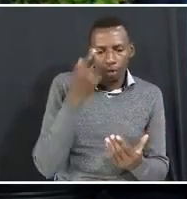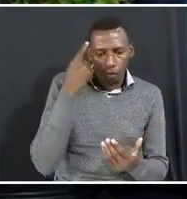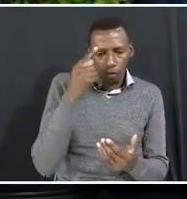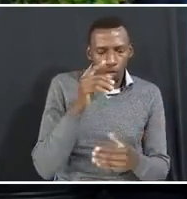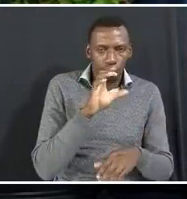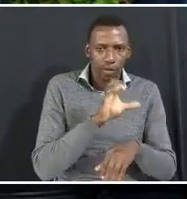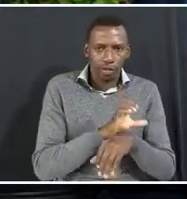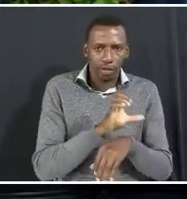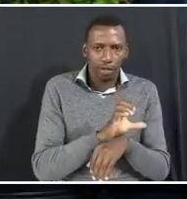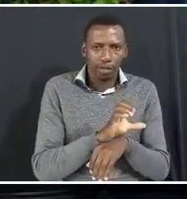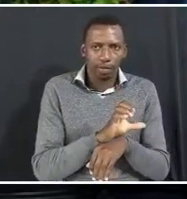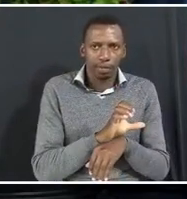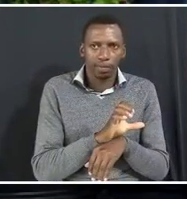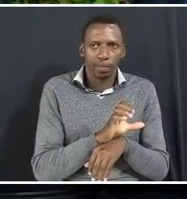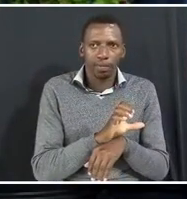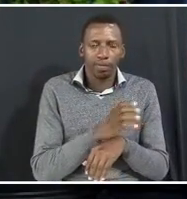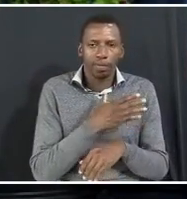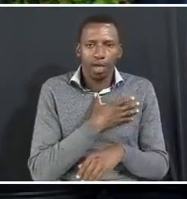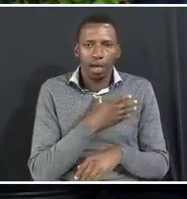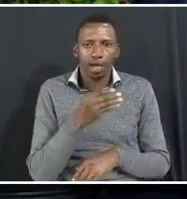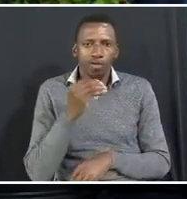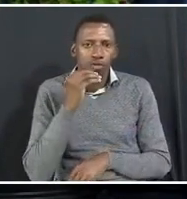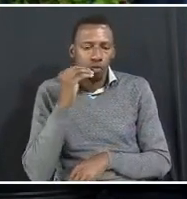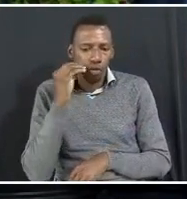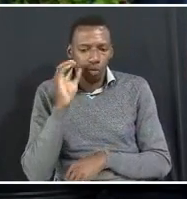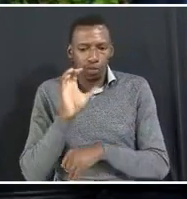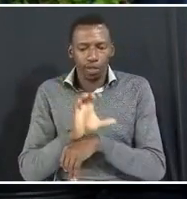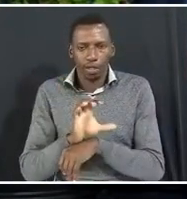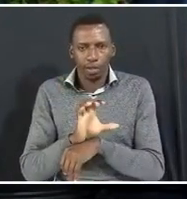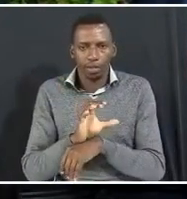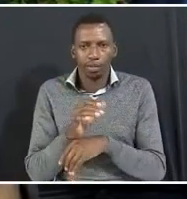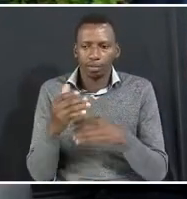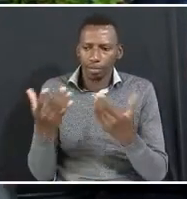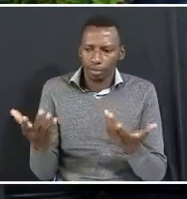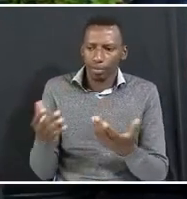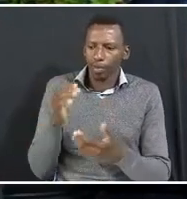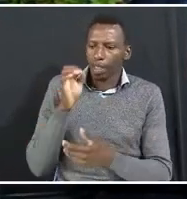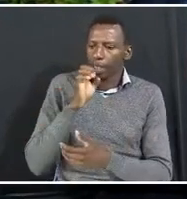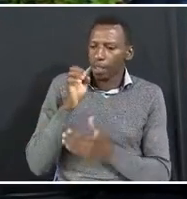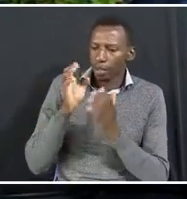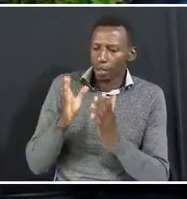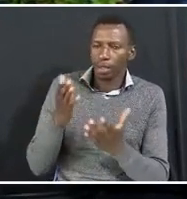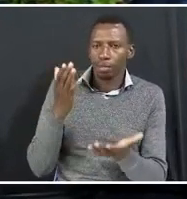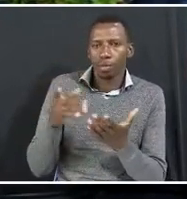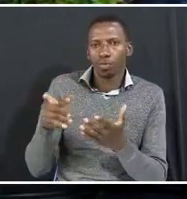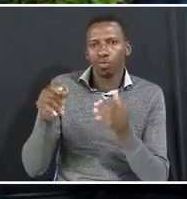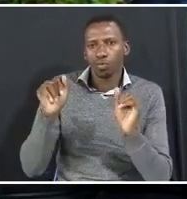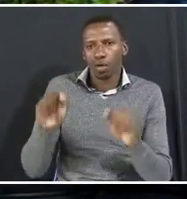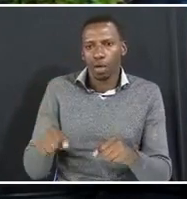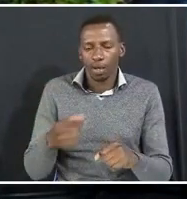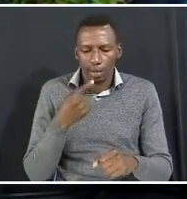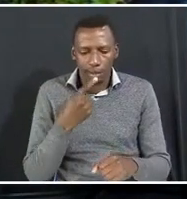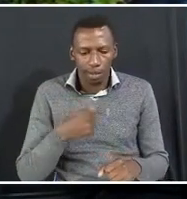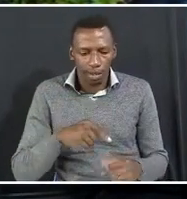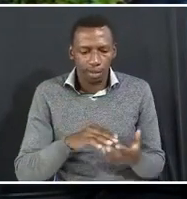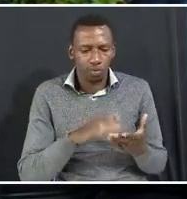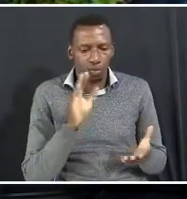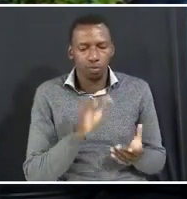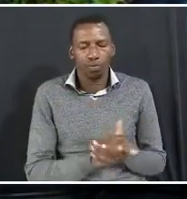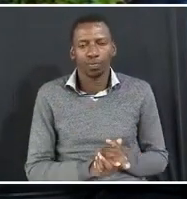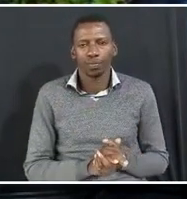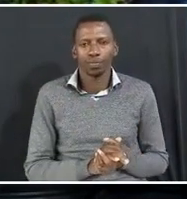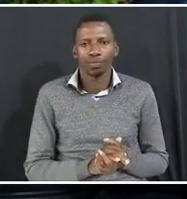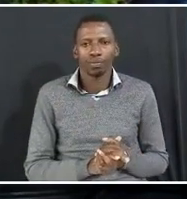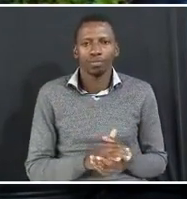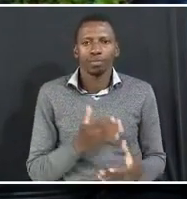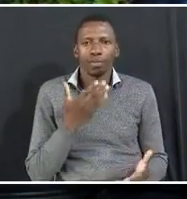churches or what we call the home church, elder. Maybe you can tell us more. Thank you so very much.